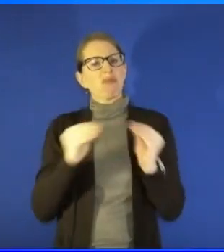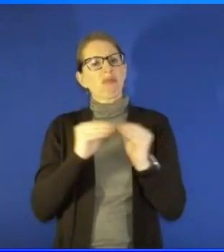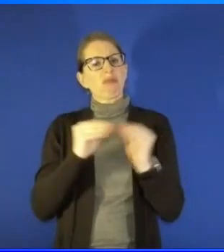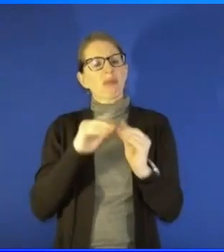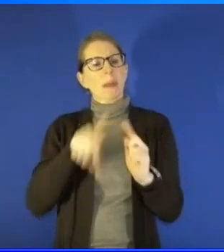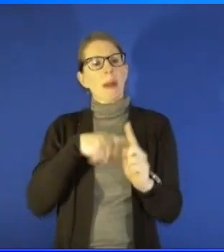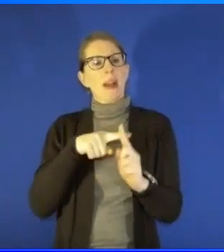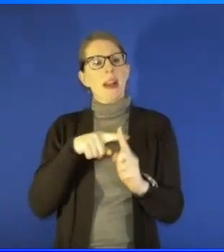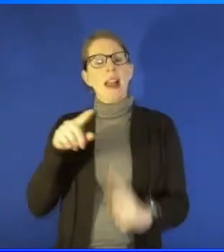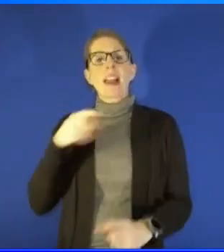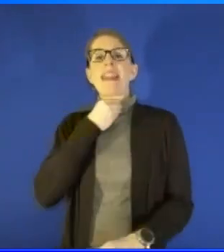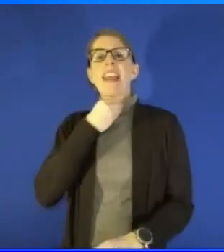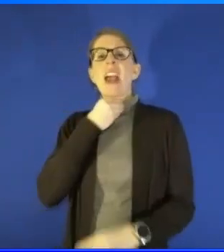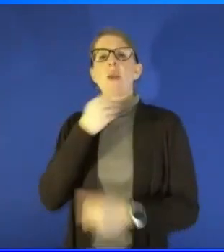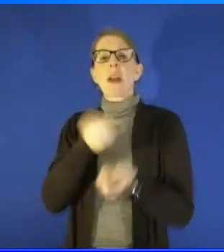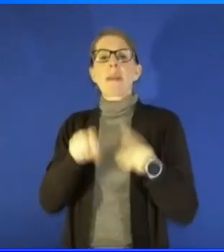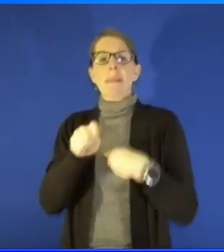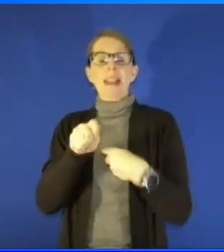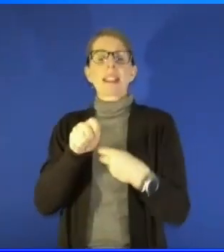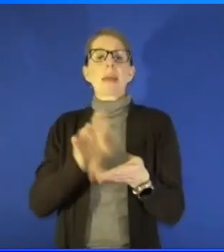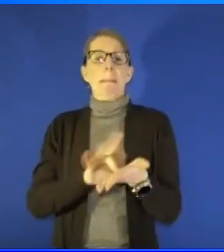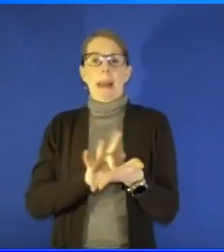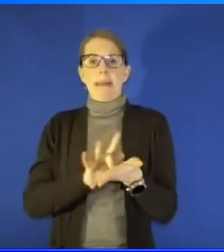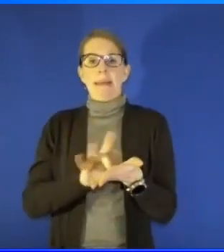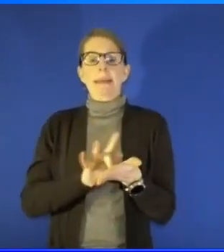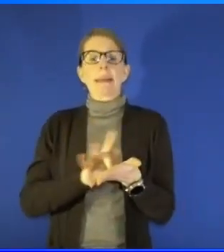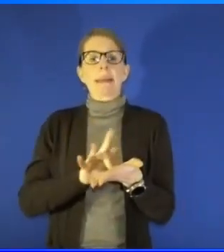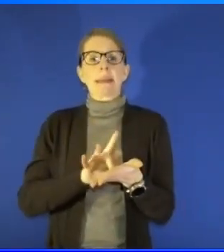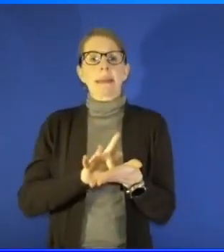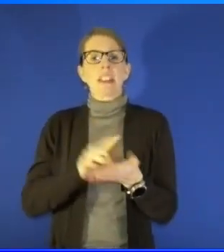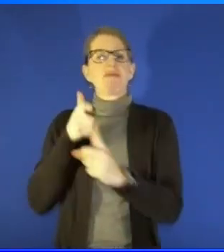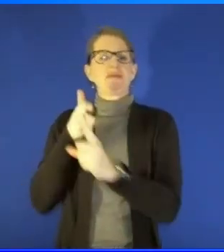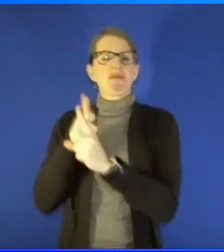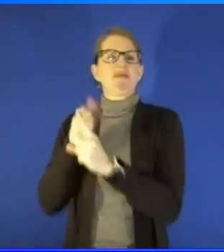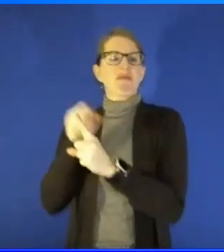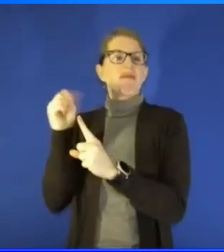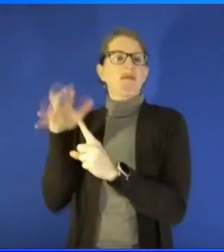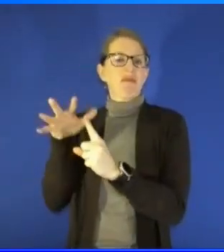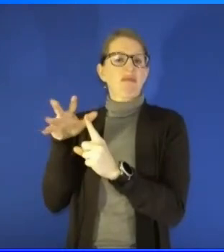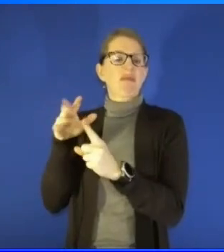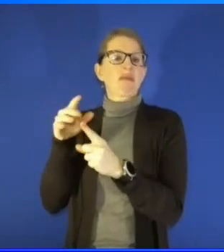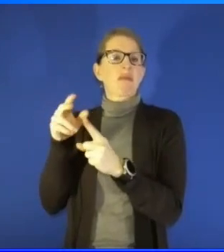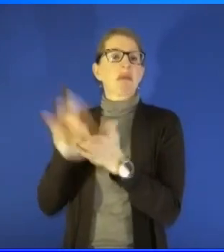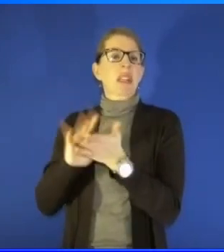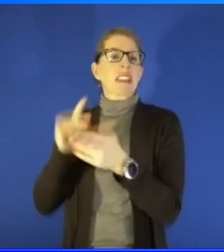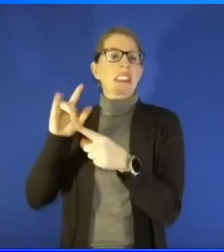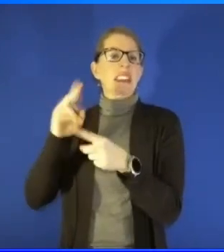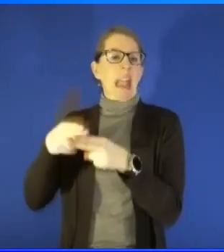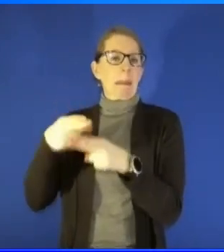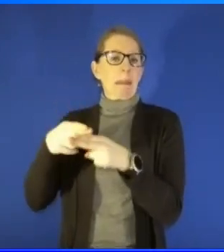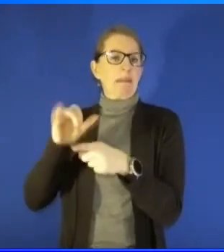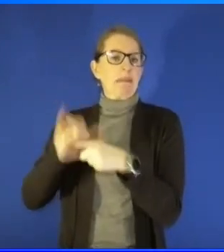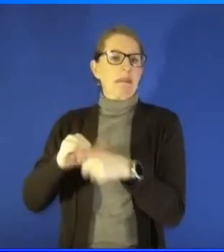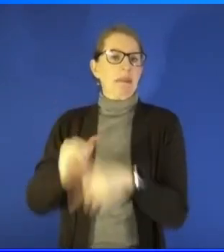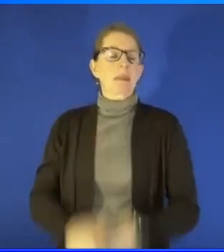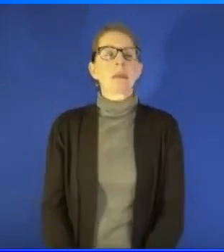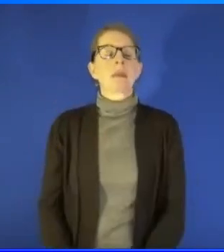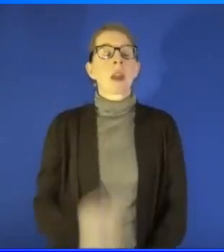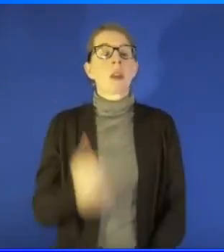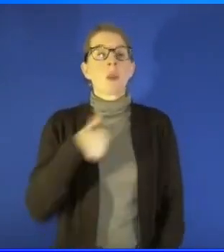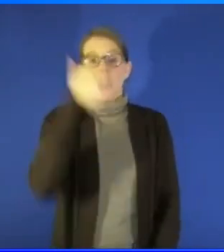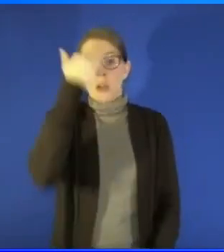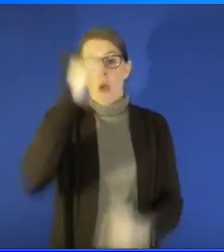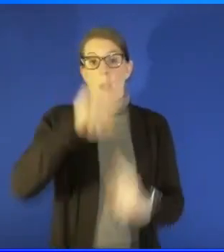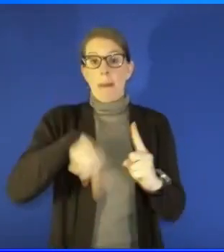thyroid replacement medication that Stephanie mentioned. So what we know about the virus is it